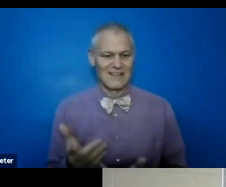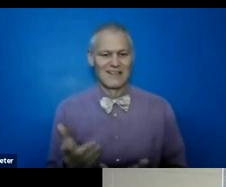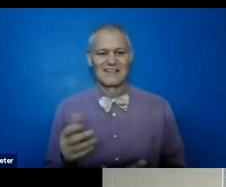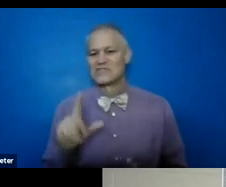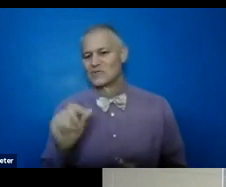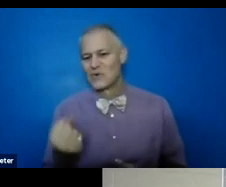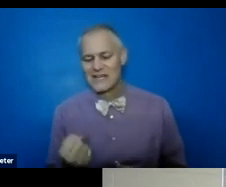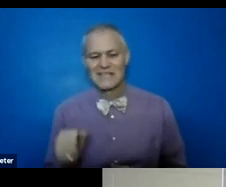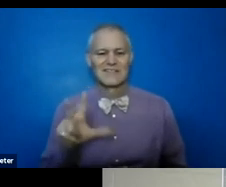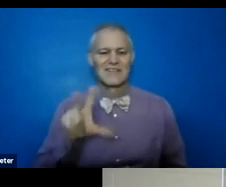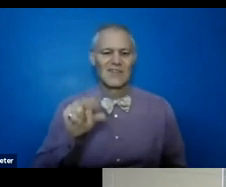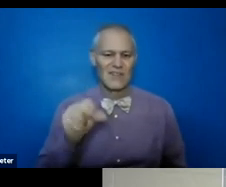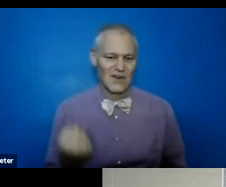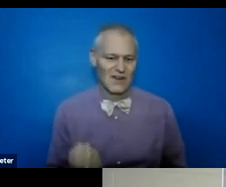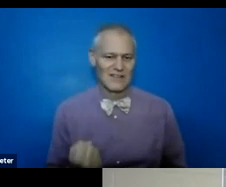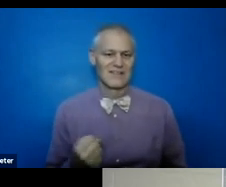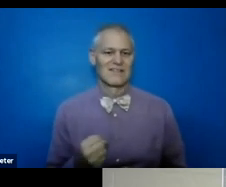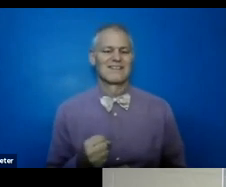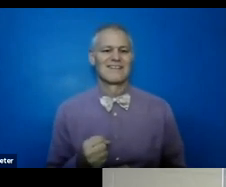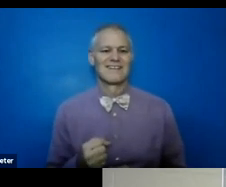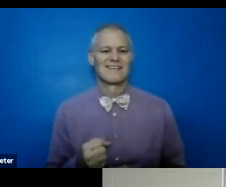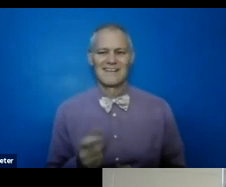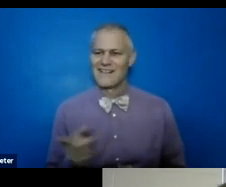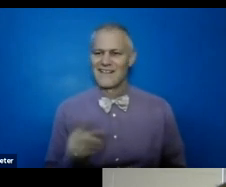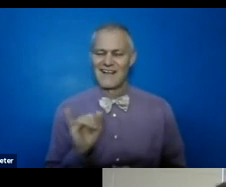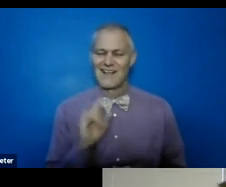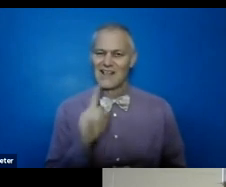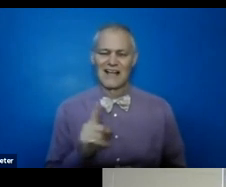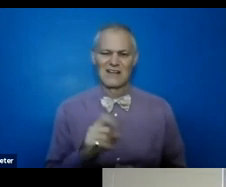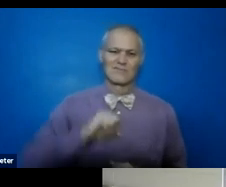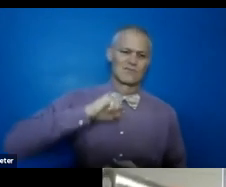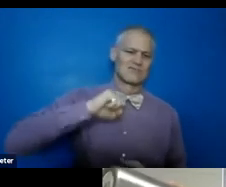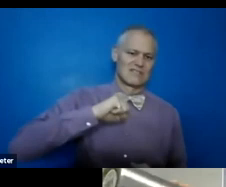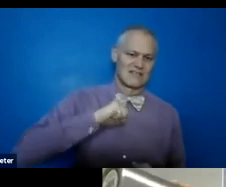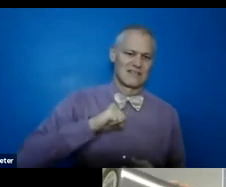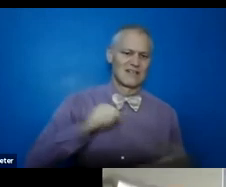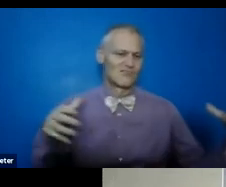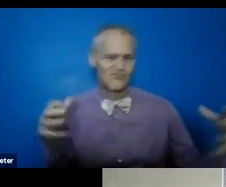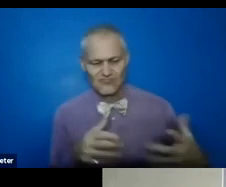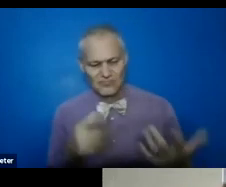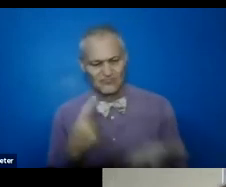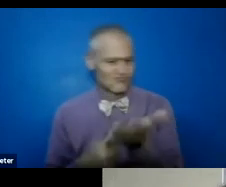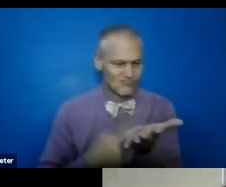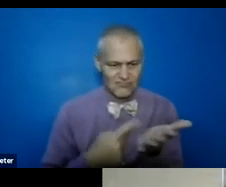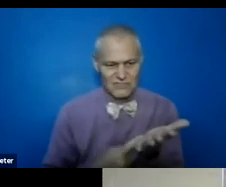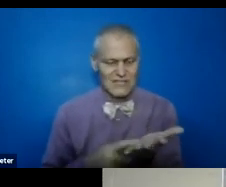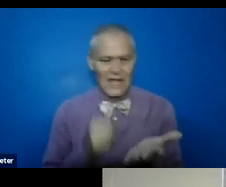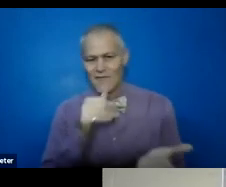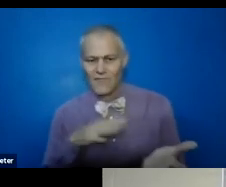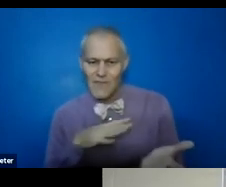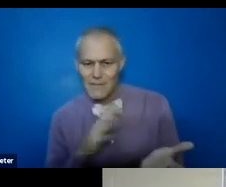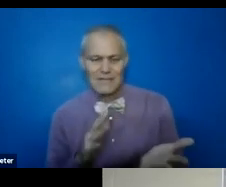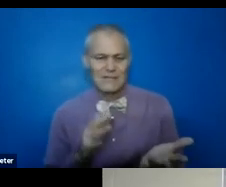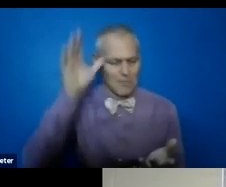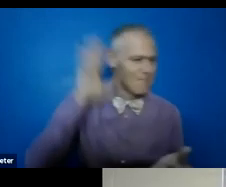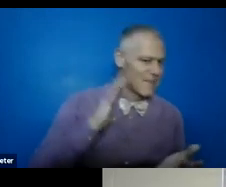and 30s, they're actually like quite often pretty resistant to like getting together in a group and talking about like feminism and masculinity